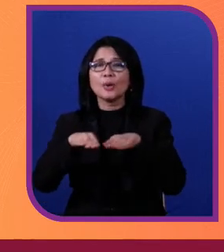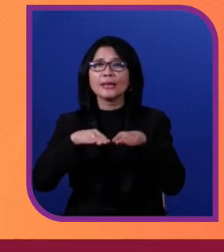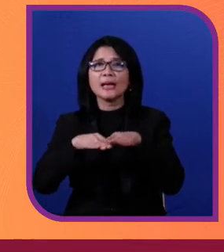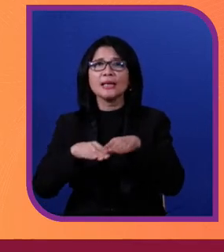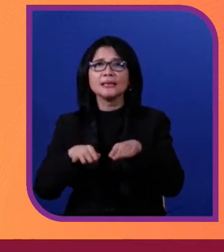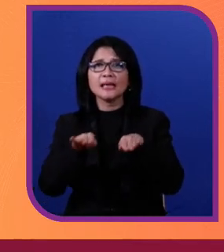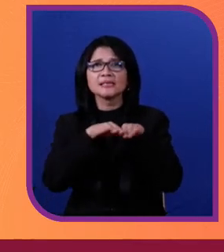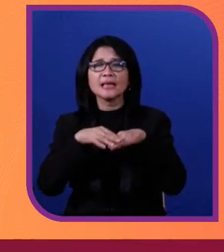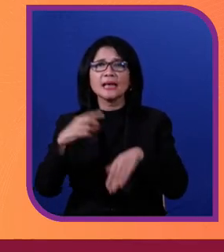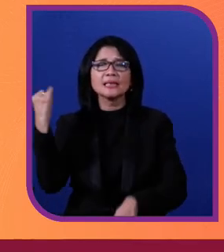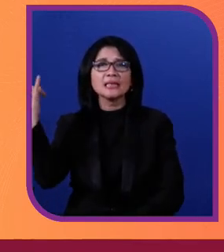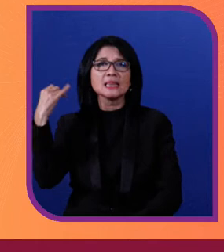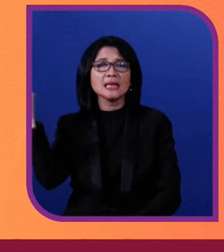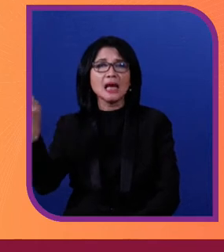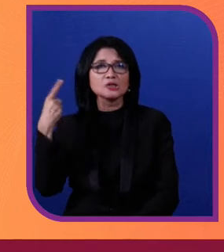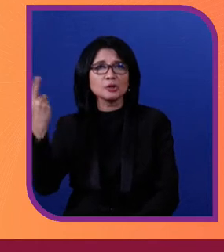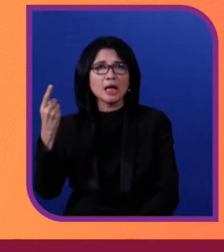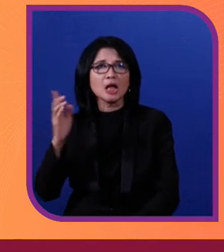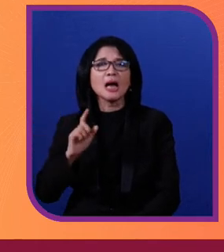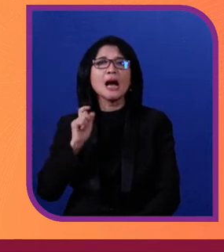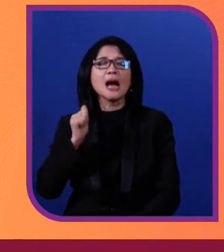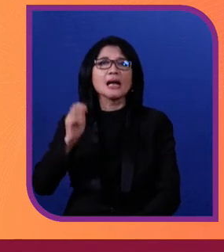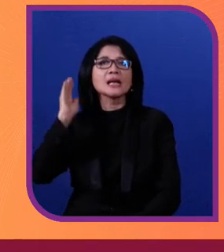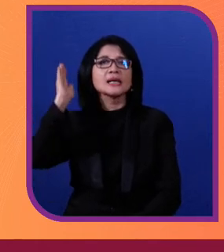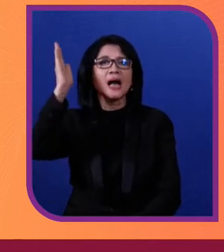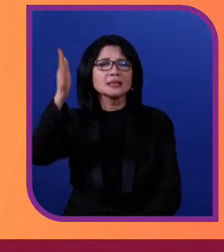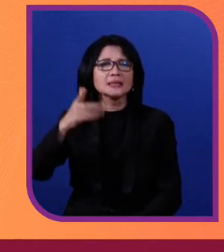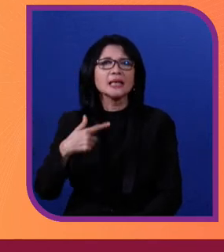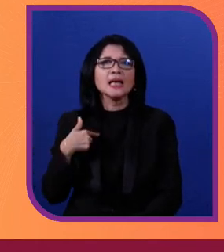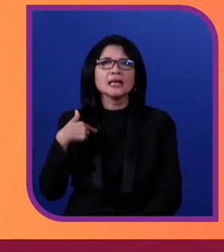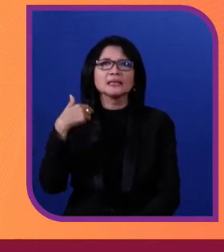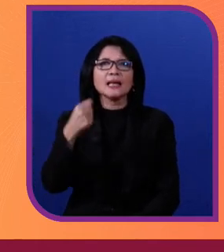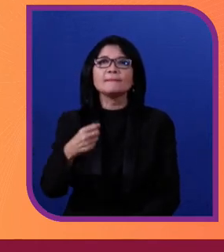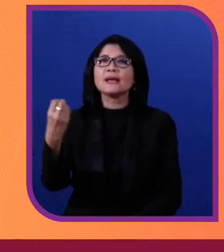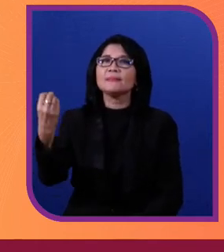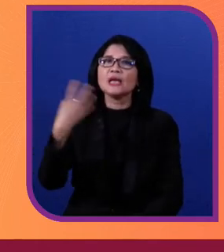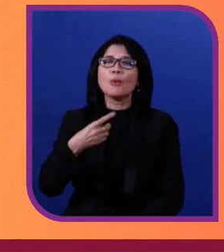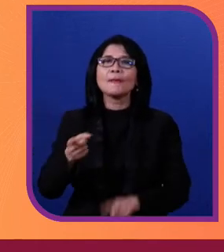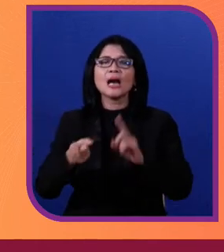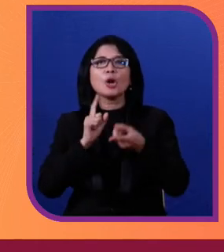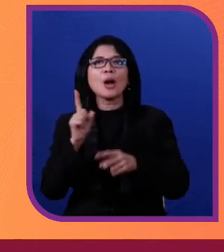is available at your out with